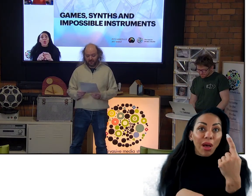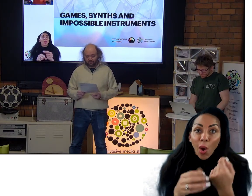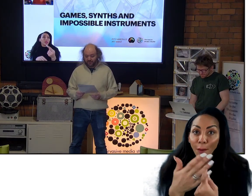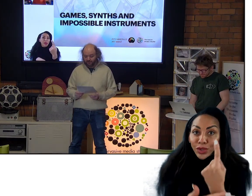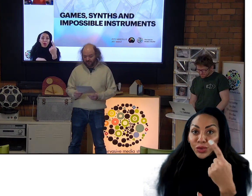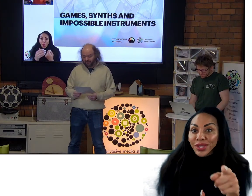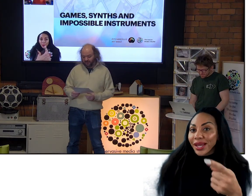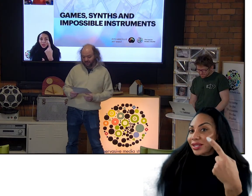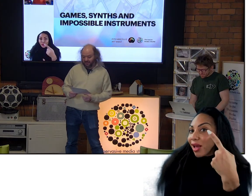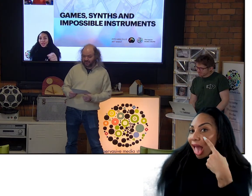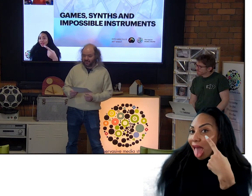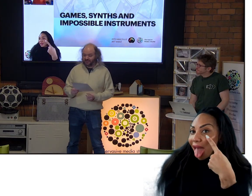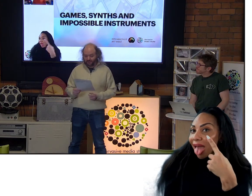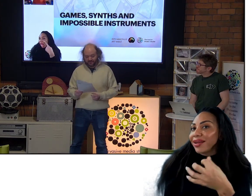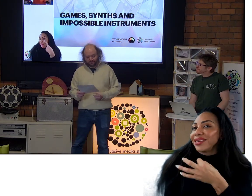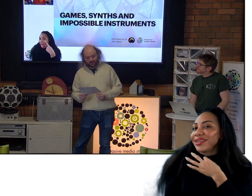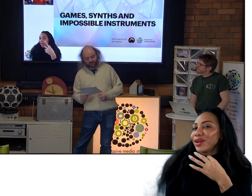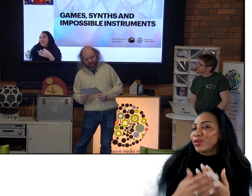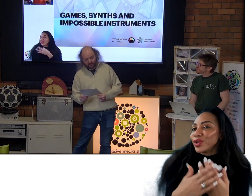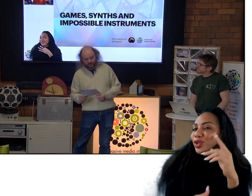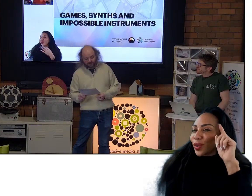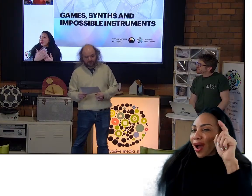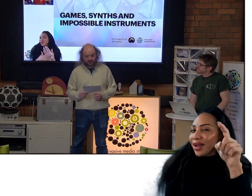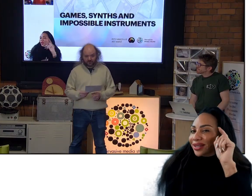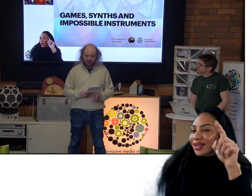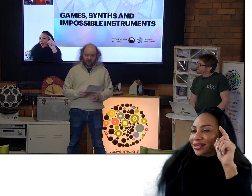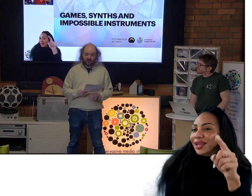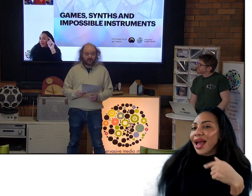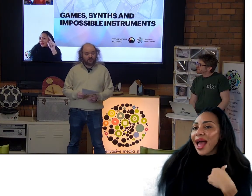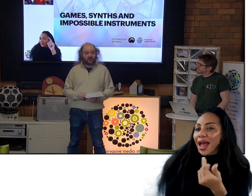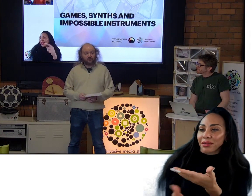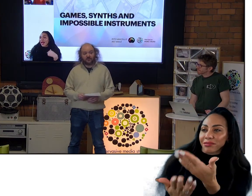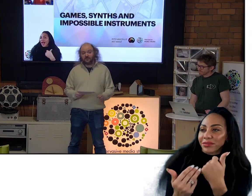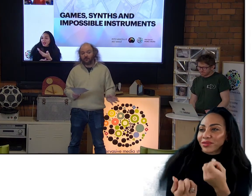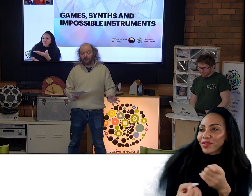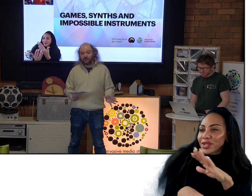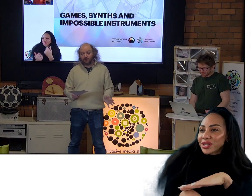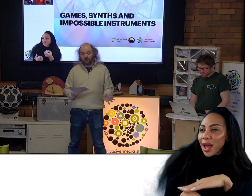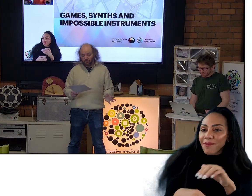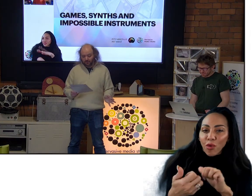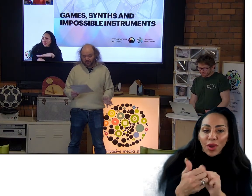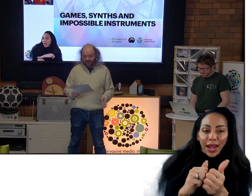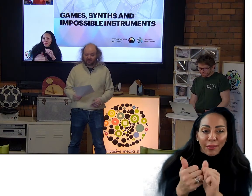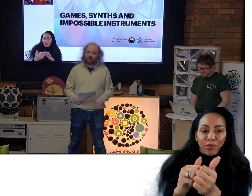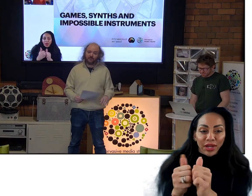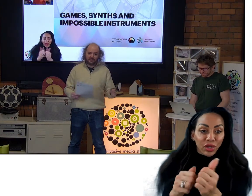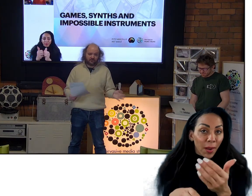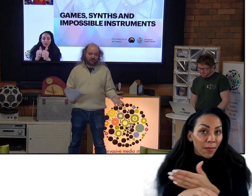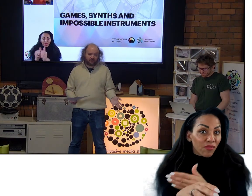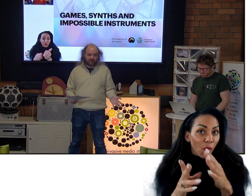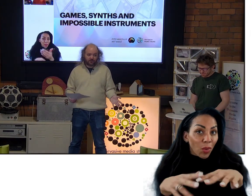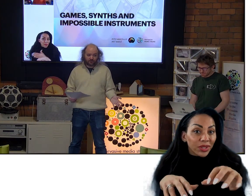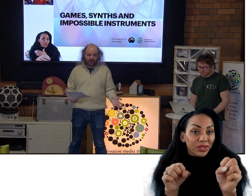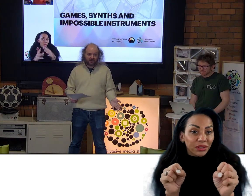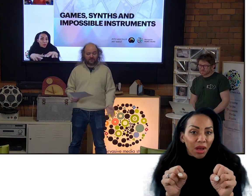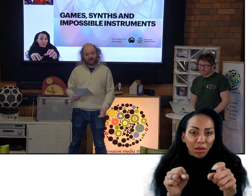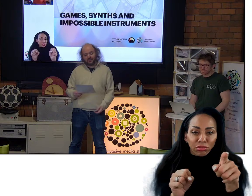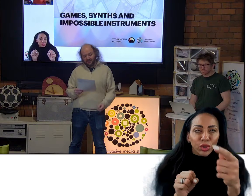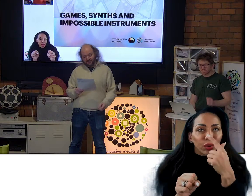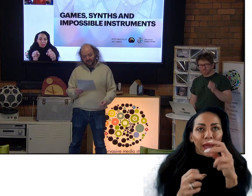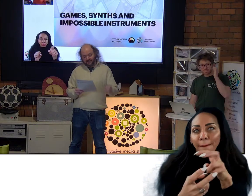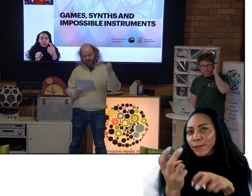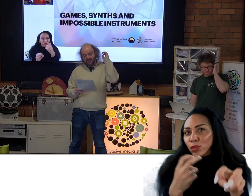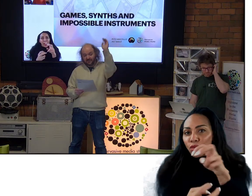risks with embryonic ideas and to make some time for collaboration. So just a few notes before we begin. Please do feel free to move